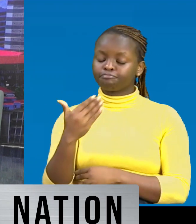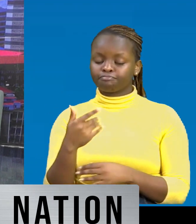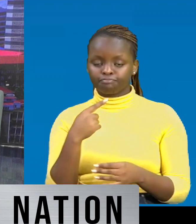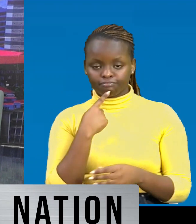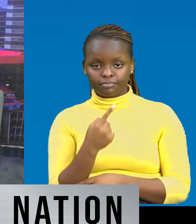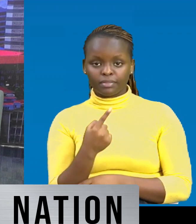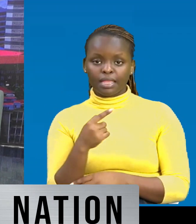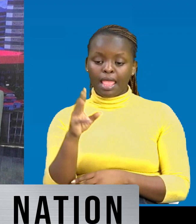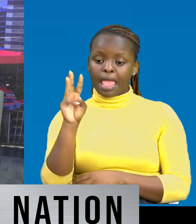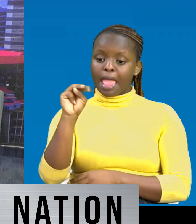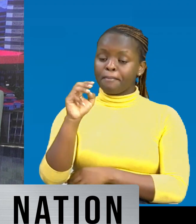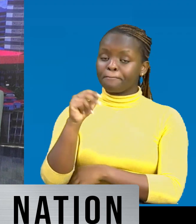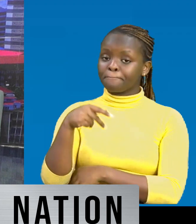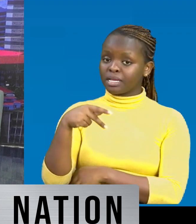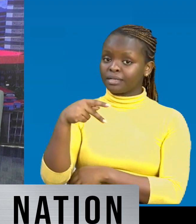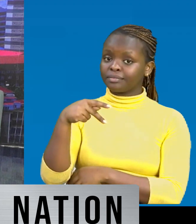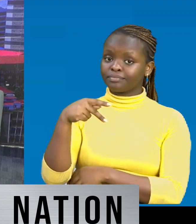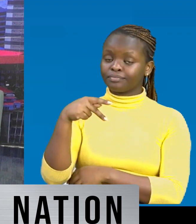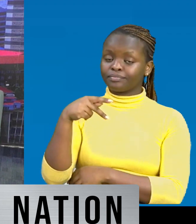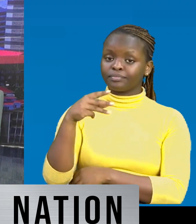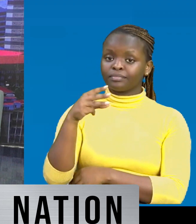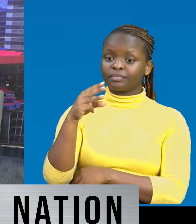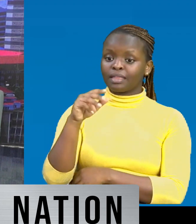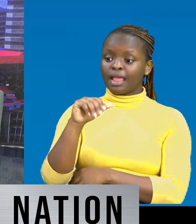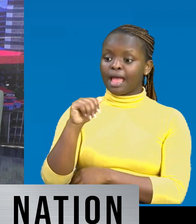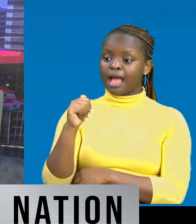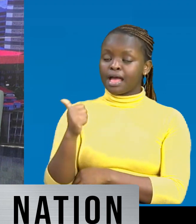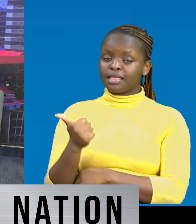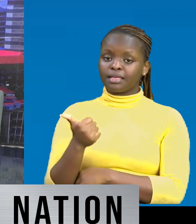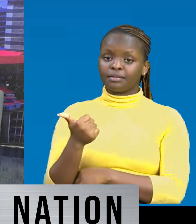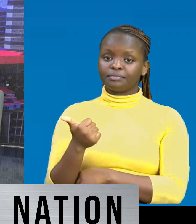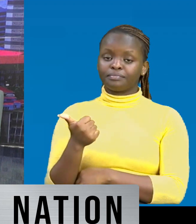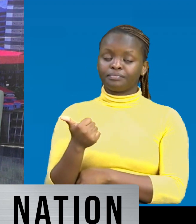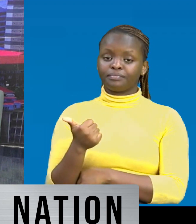parliament, not even the members of parliament from other